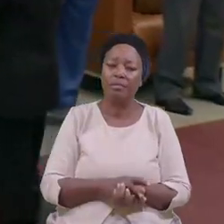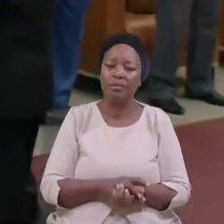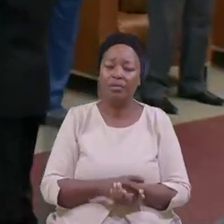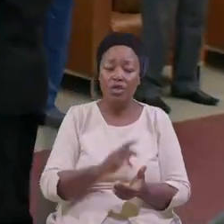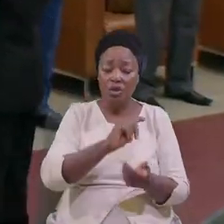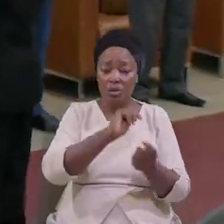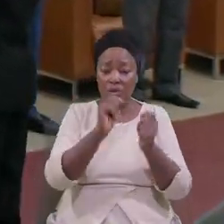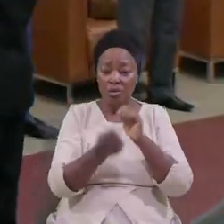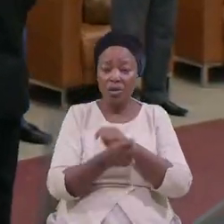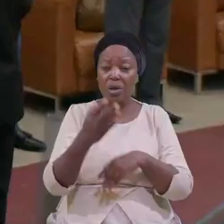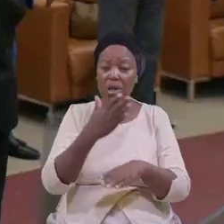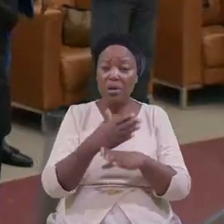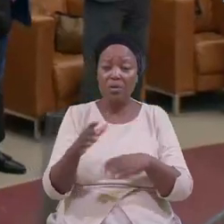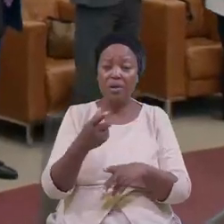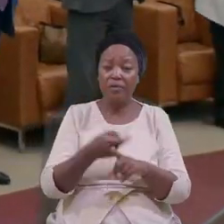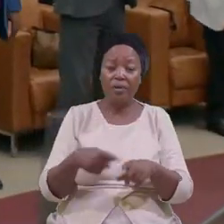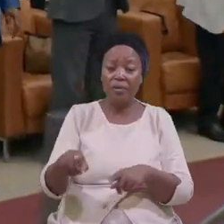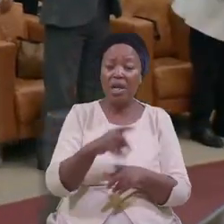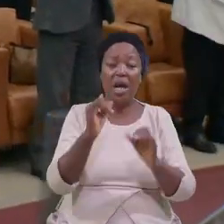Turn away from their idols.